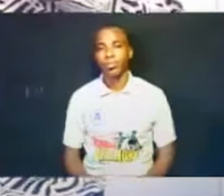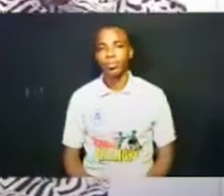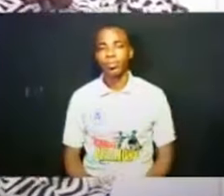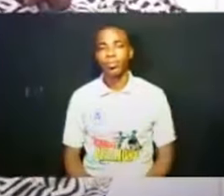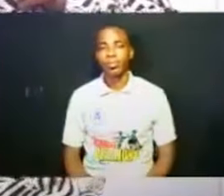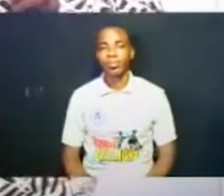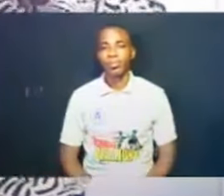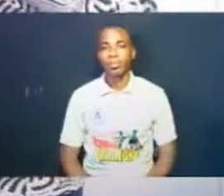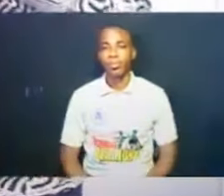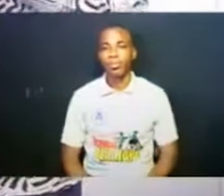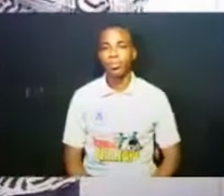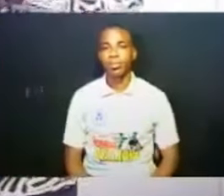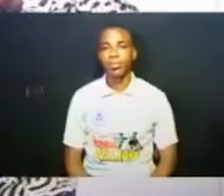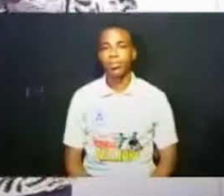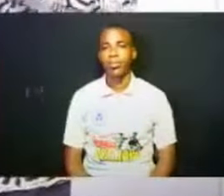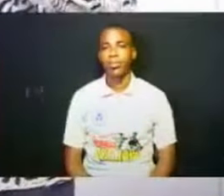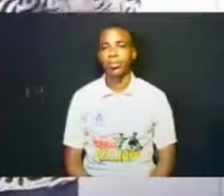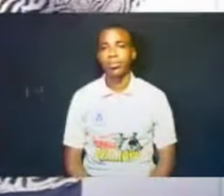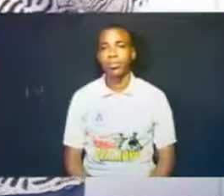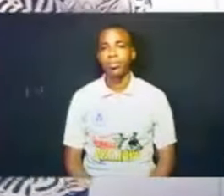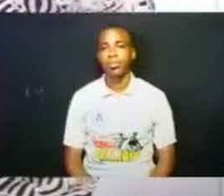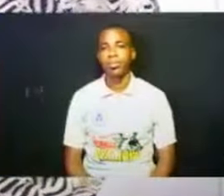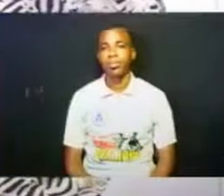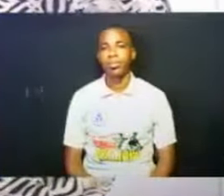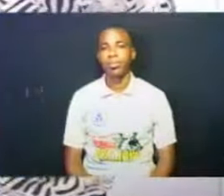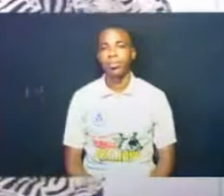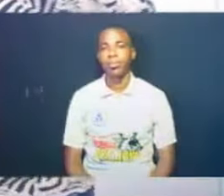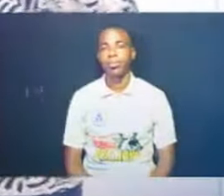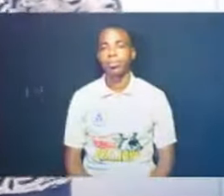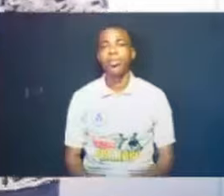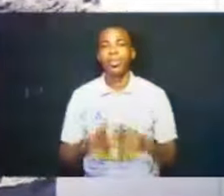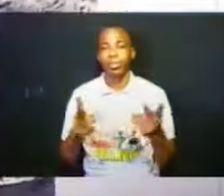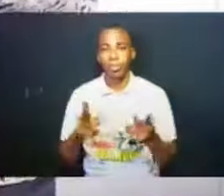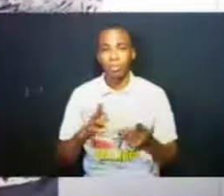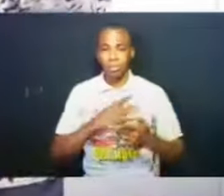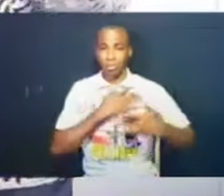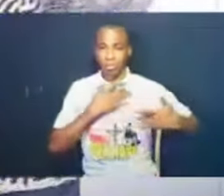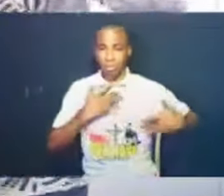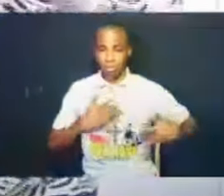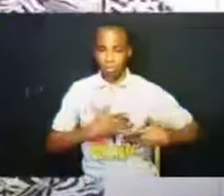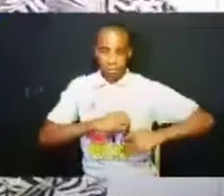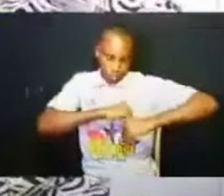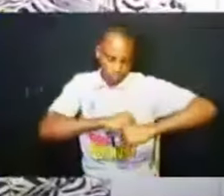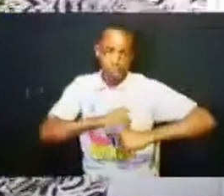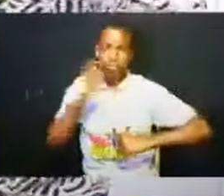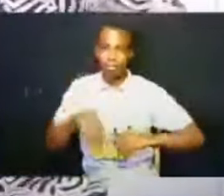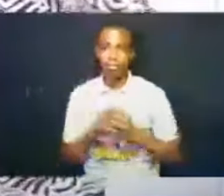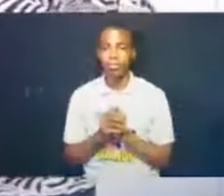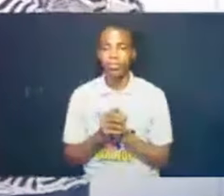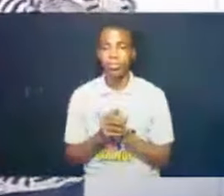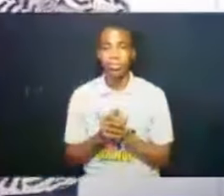adwamansem ewifosem adansi krumu ene ebususem ewu. So we need to guard the heart. It is say ye bo akoma ne ho ban